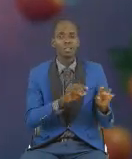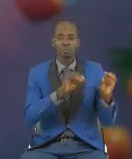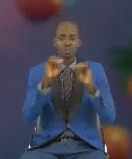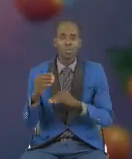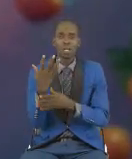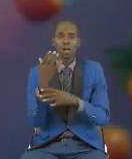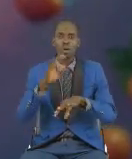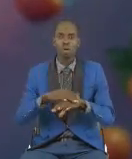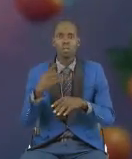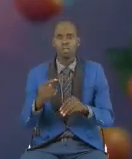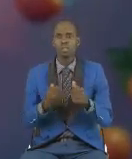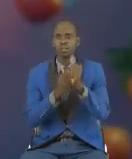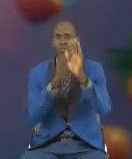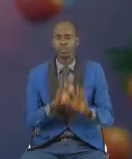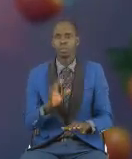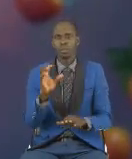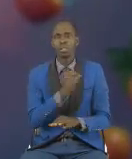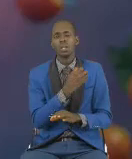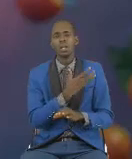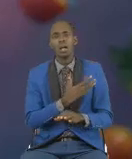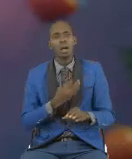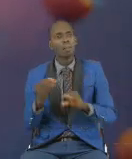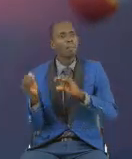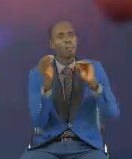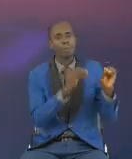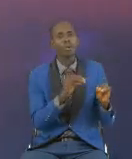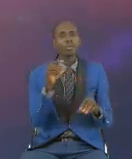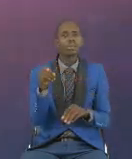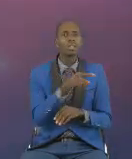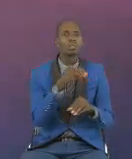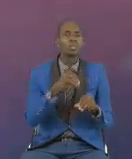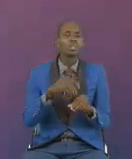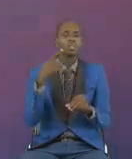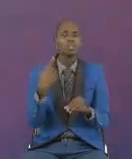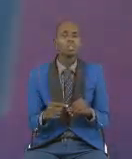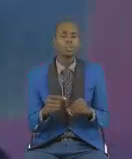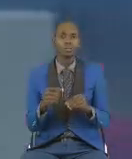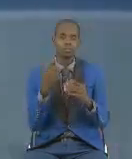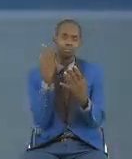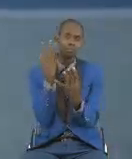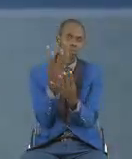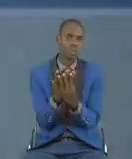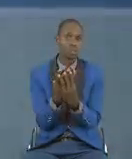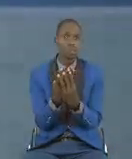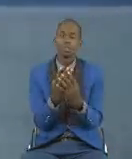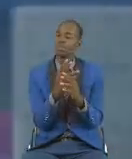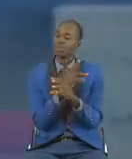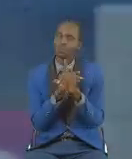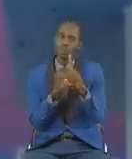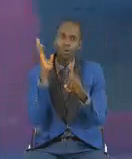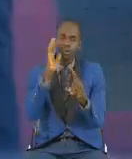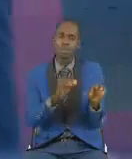apostles and they put them in the common prison. Now, nobody is going to put you in the common prison